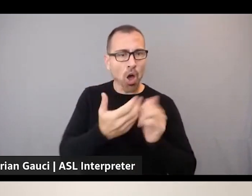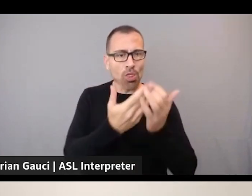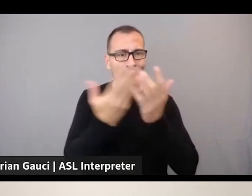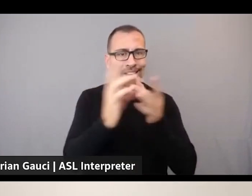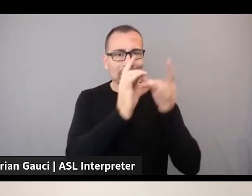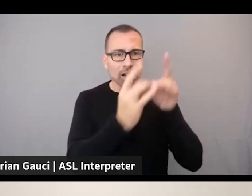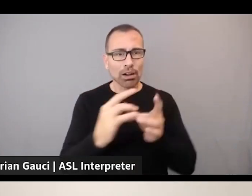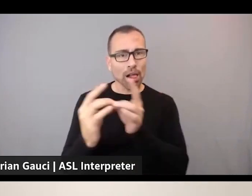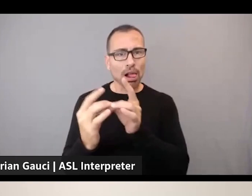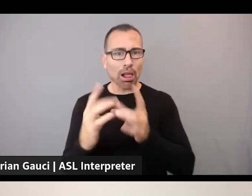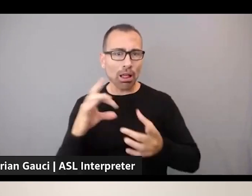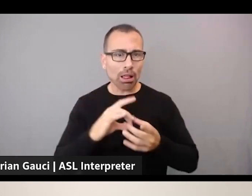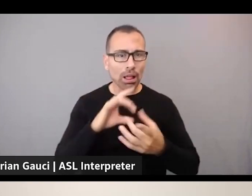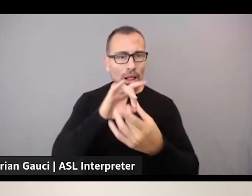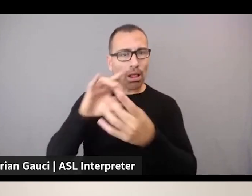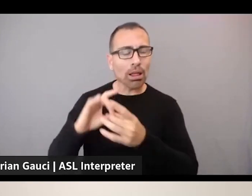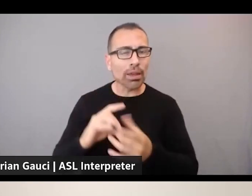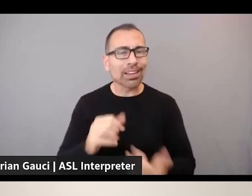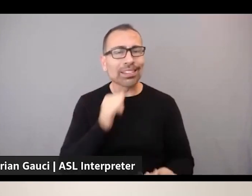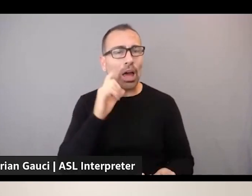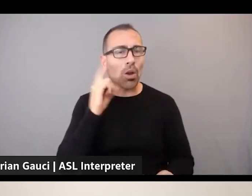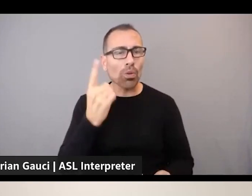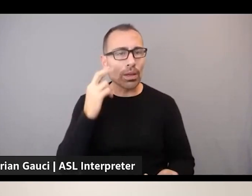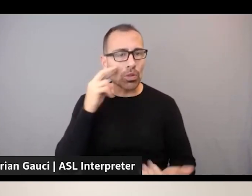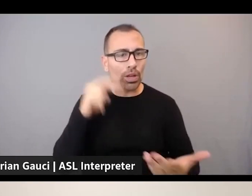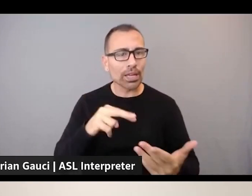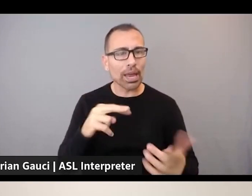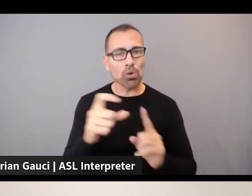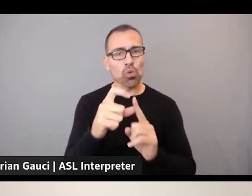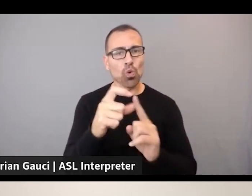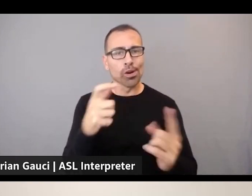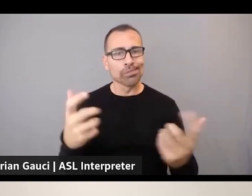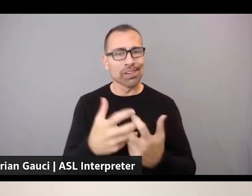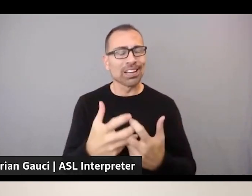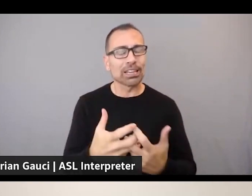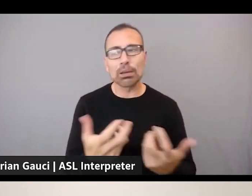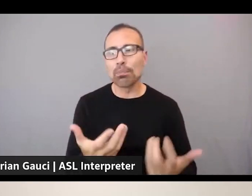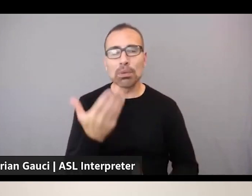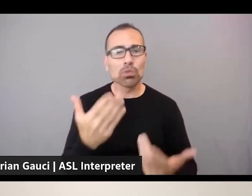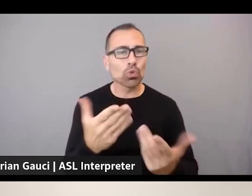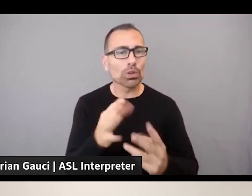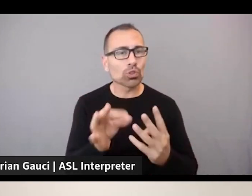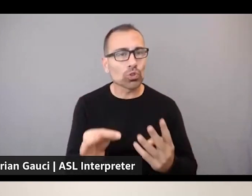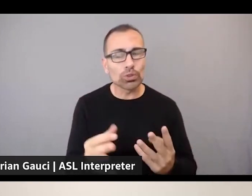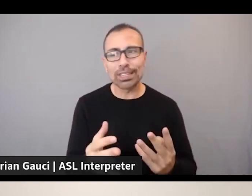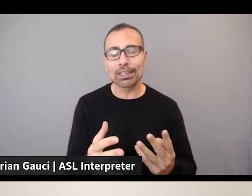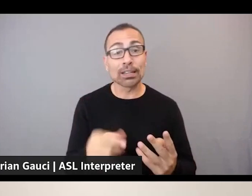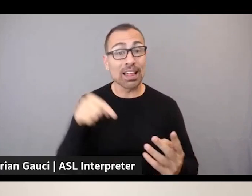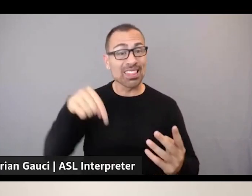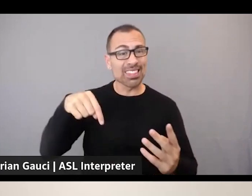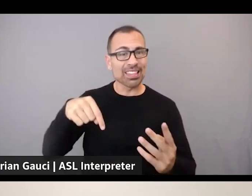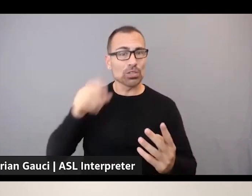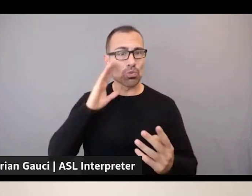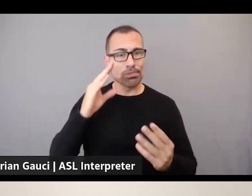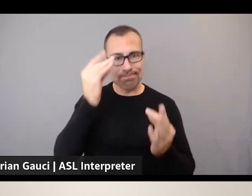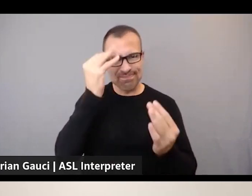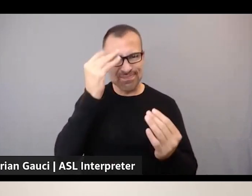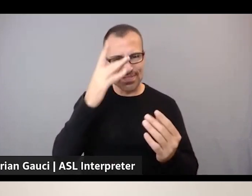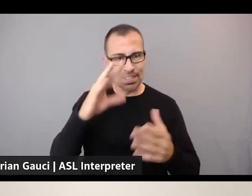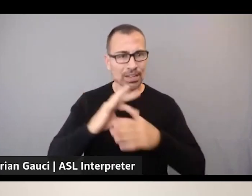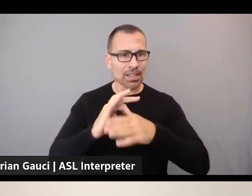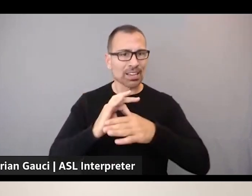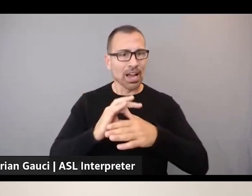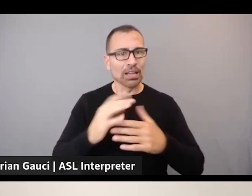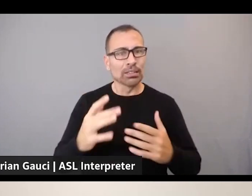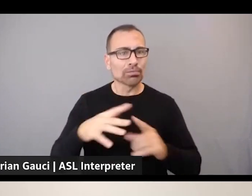just looking at word matching, you want to shoes or whatever, it can actually think about the context within which you're asking that question